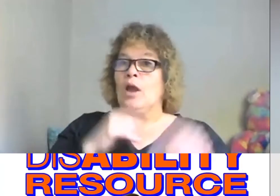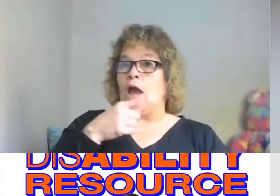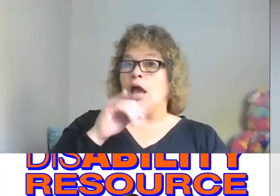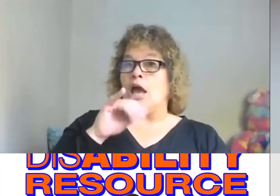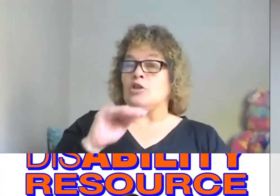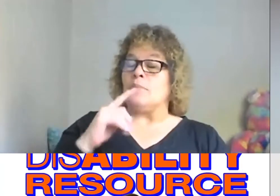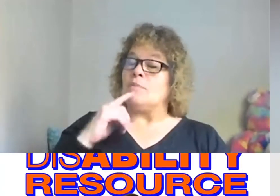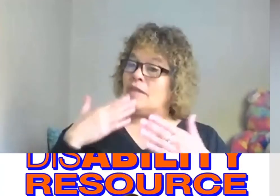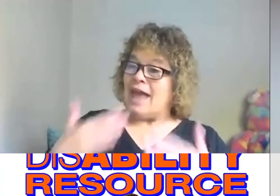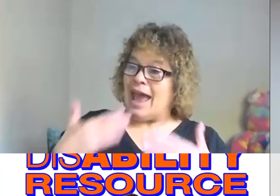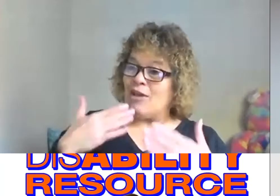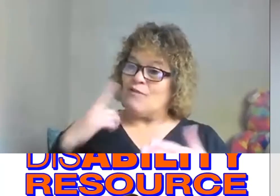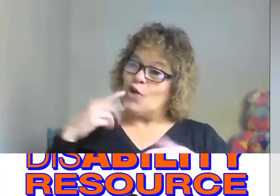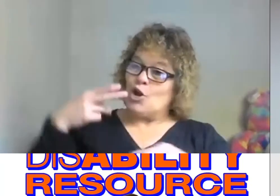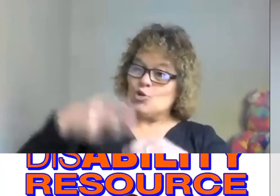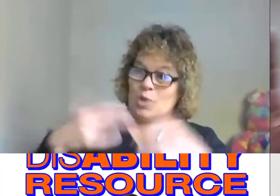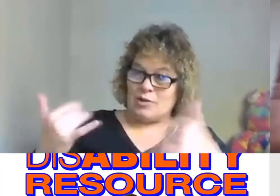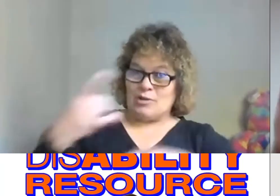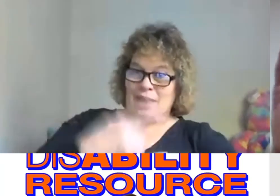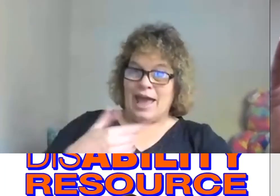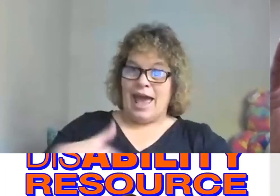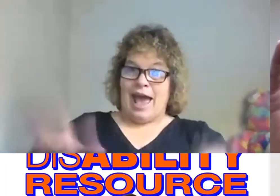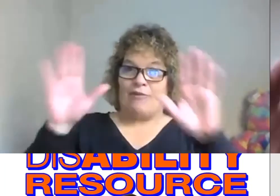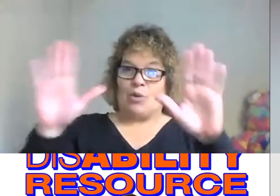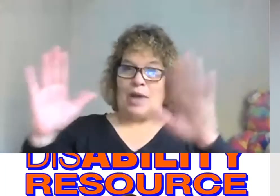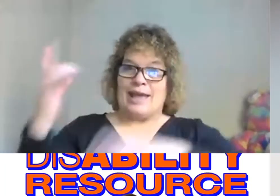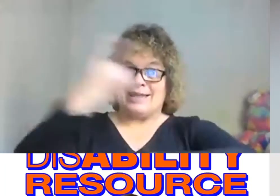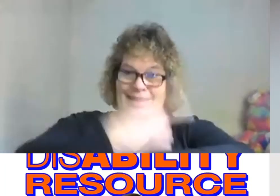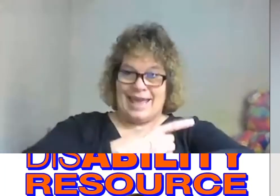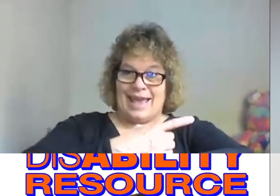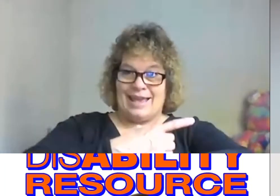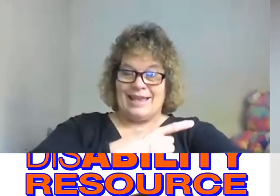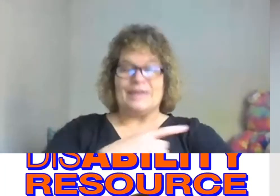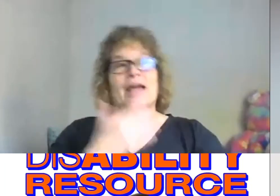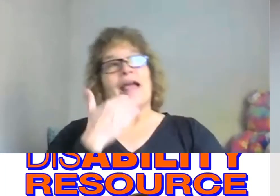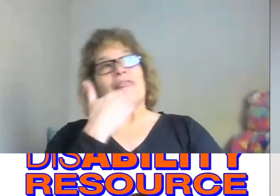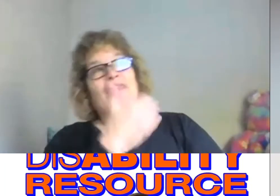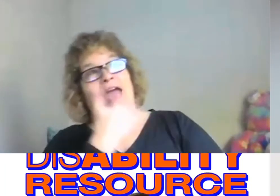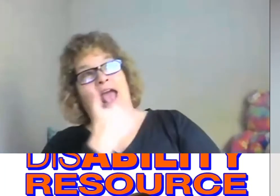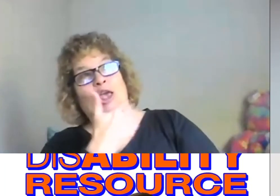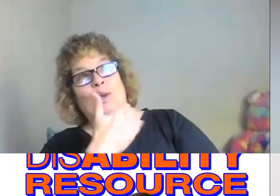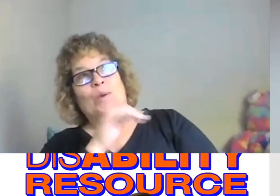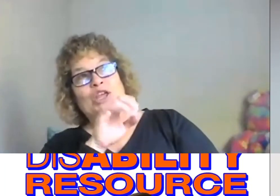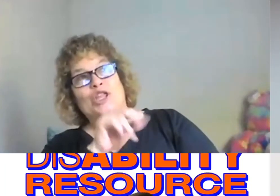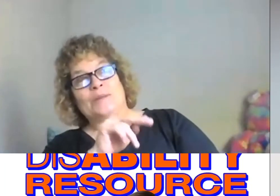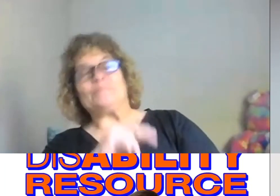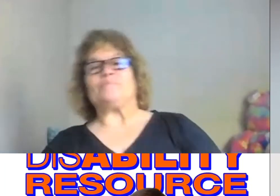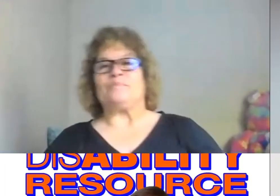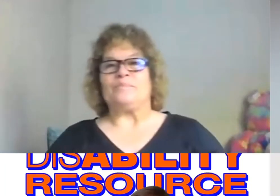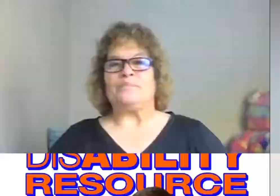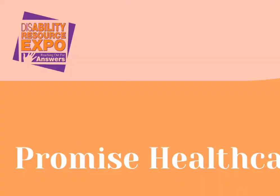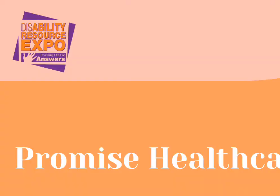so much for joining us today, and have a great rest of your day. Okay, thank you.